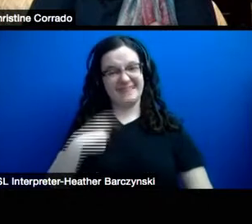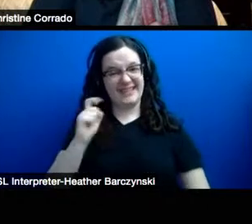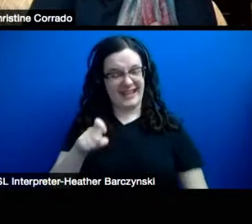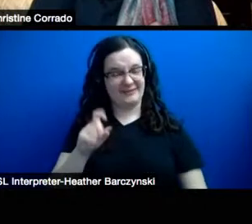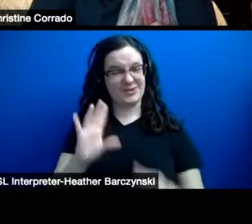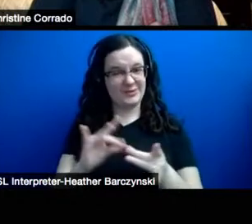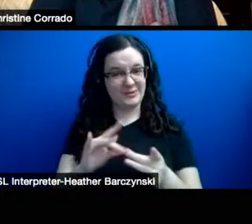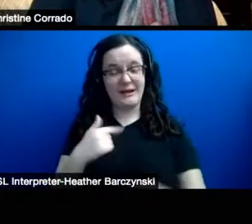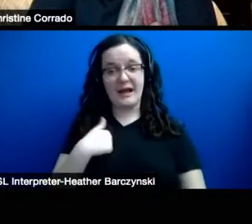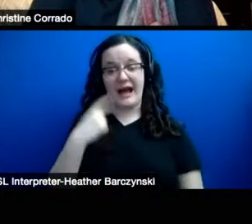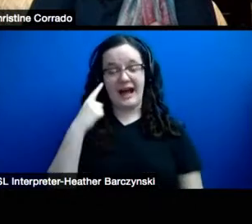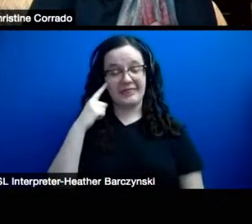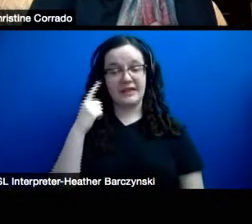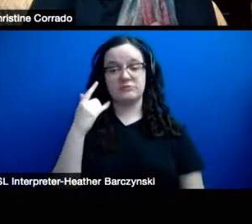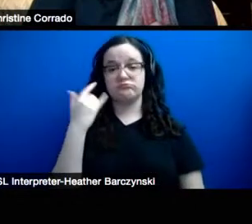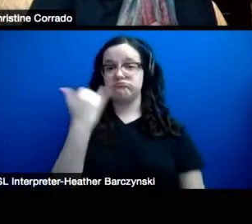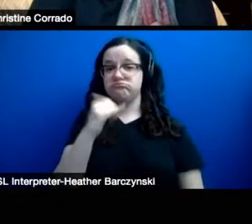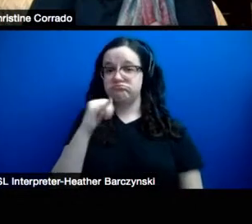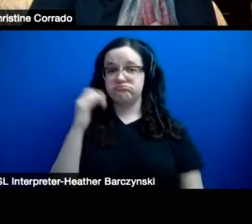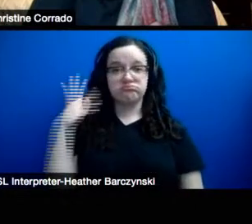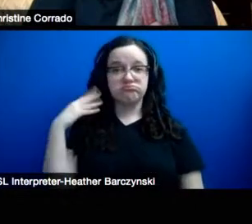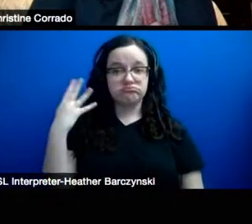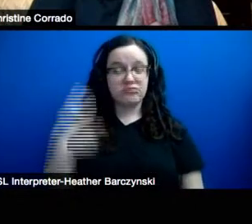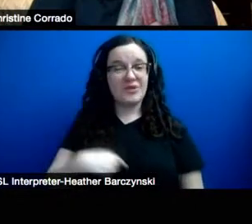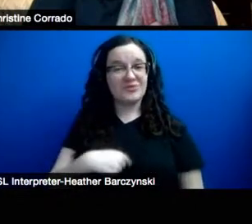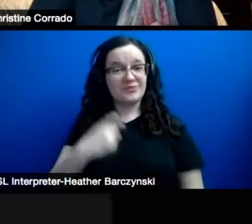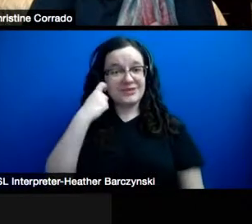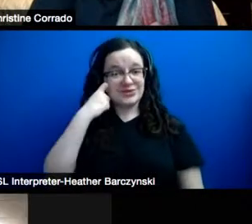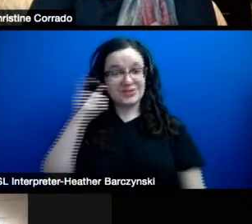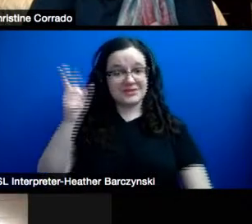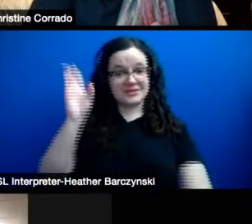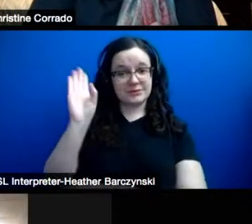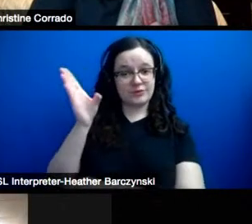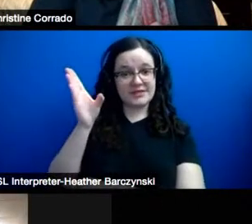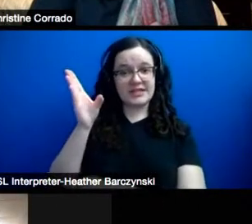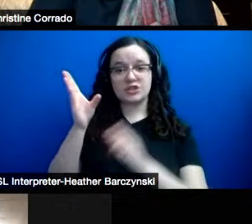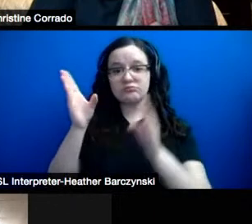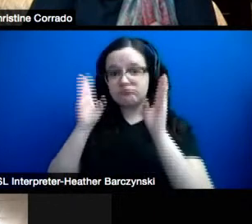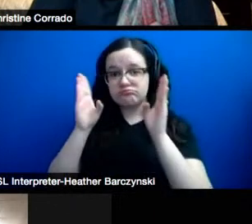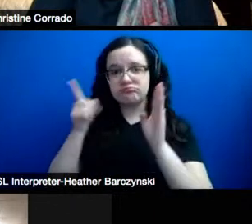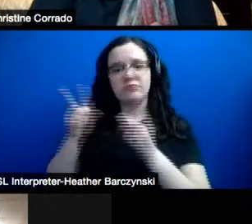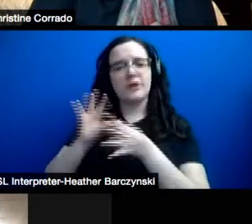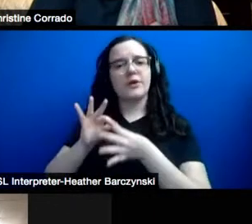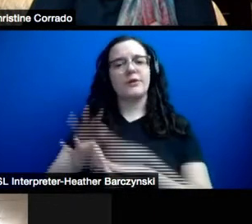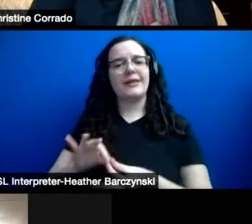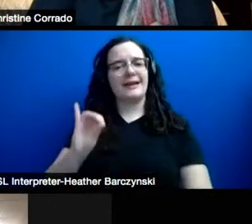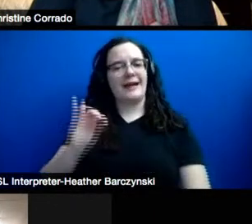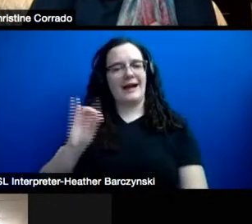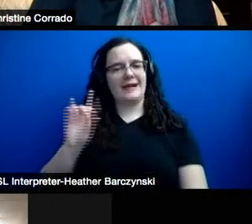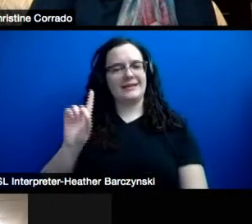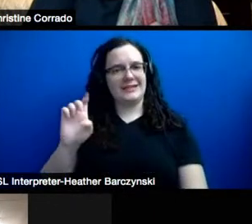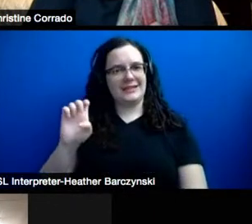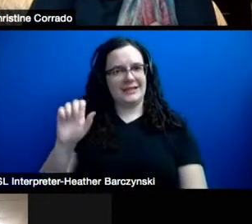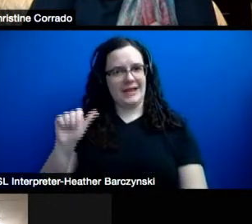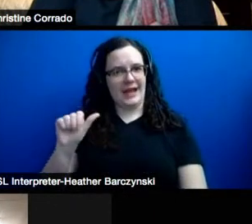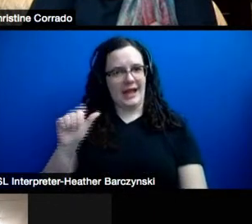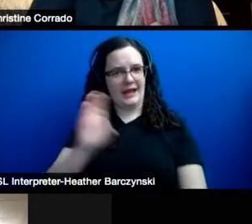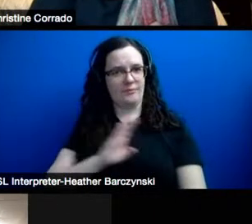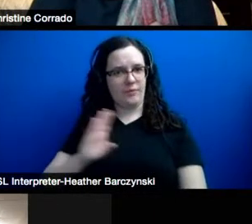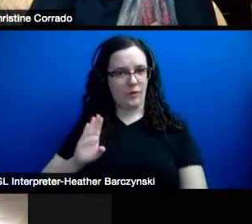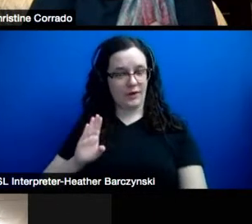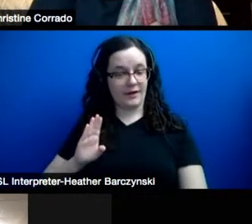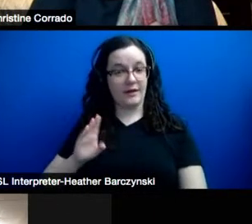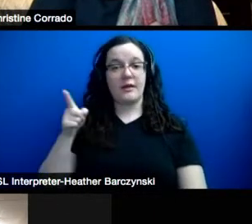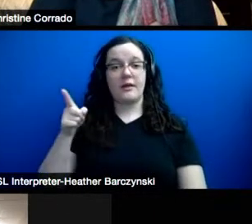absolutely ridiculous that, you know, we just listened to these presentations on the IDEA board. And, you know, after